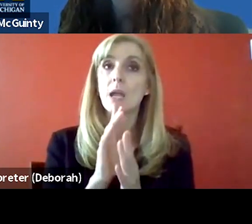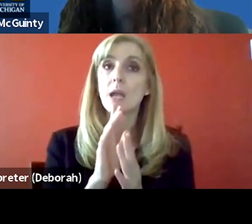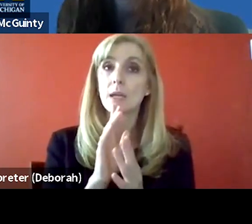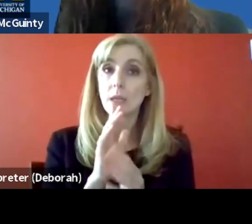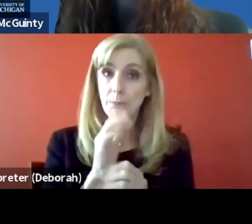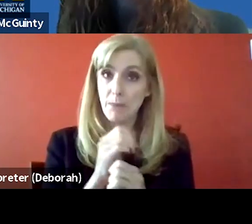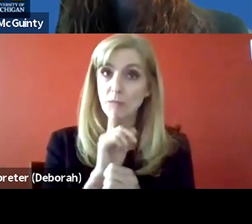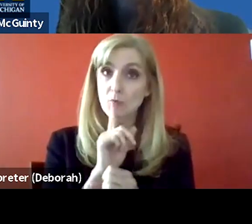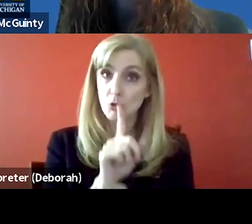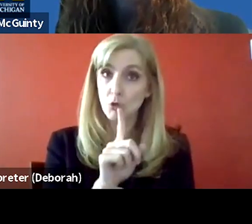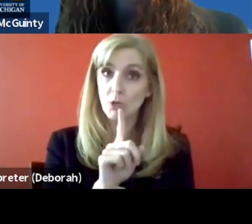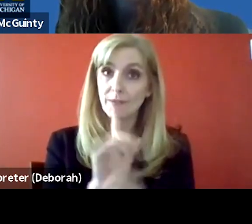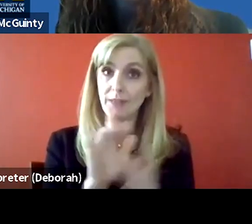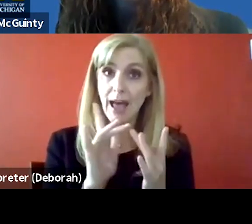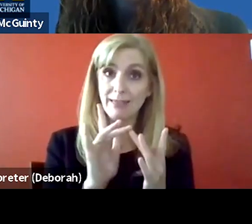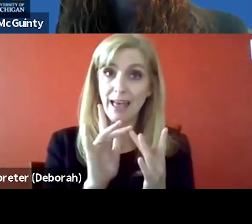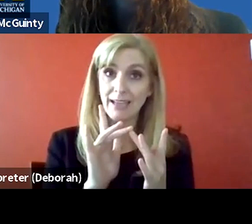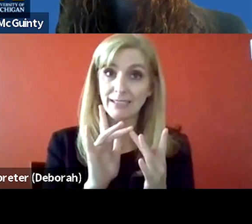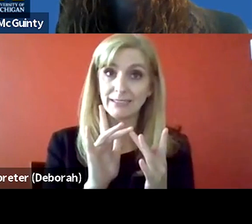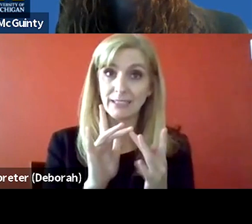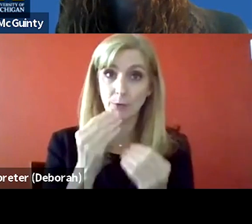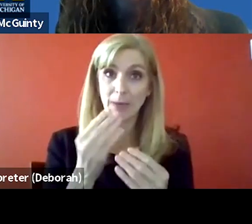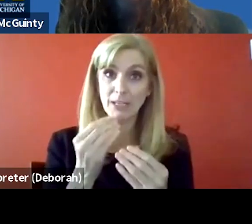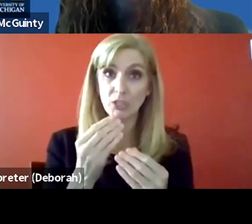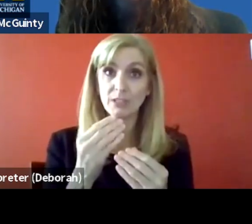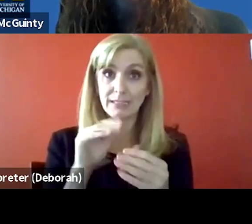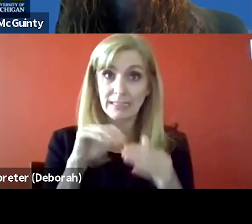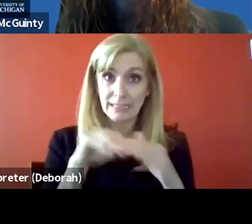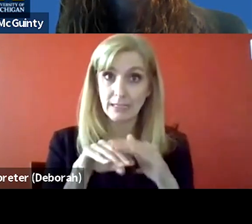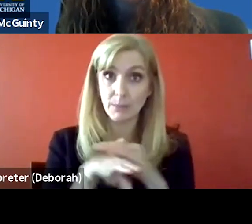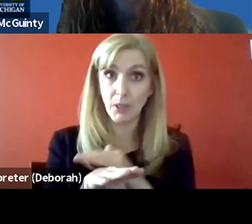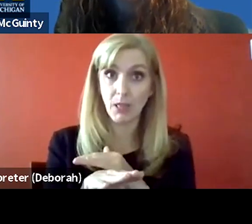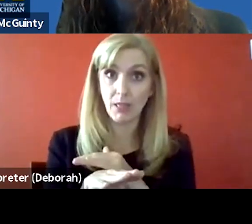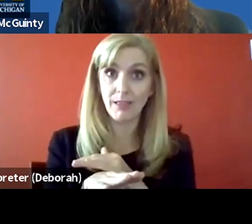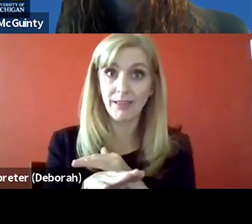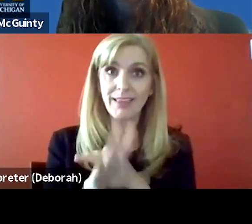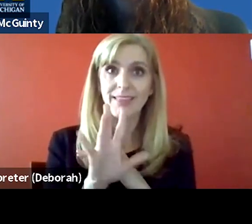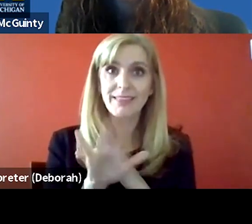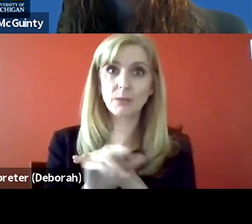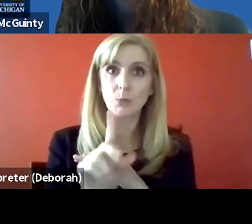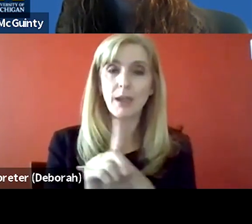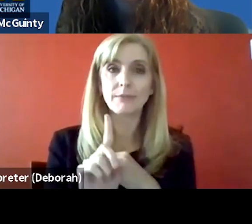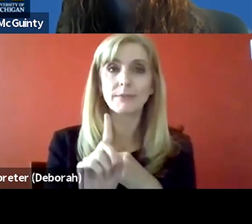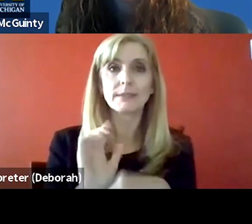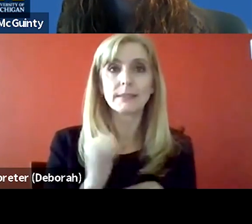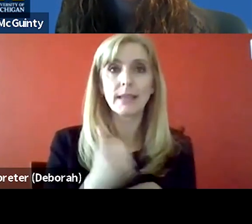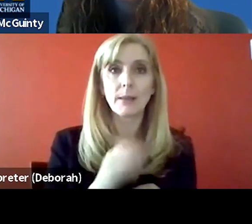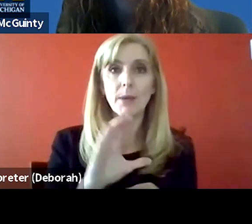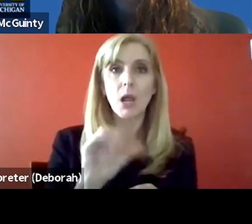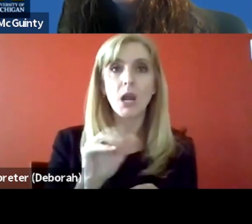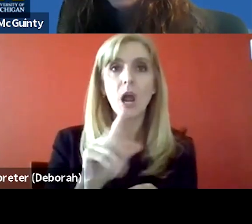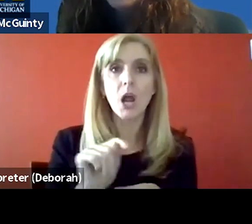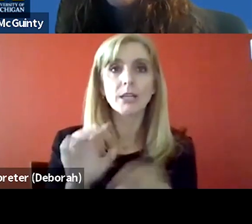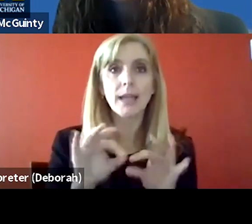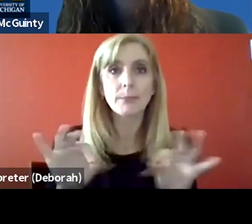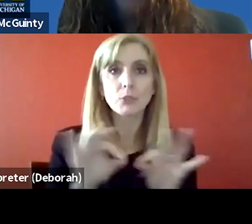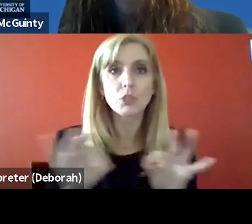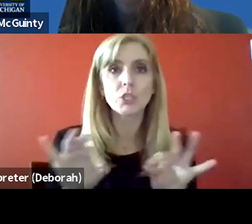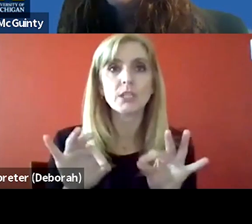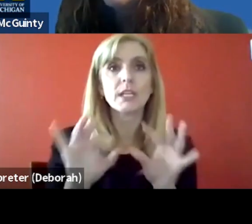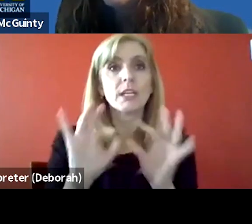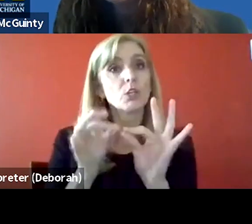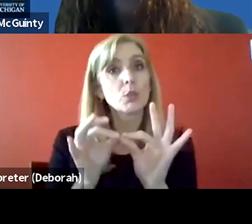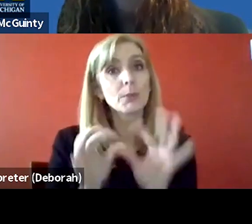content is actually accessible. So that's where we have in place things like cart captions, interpreters,